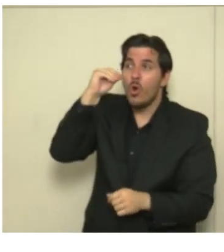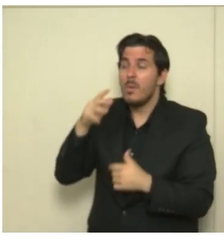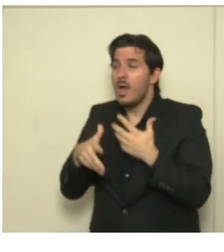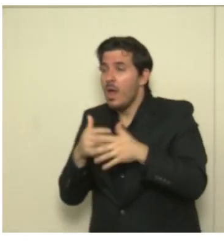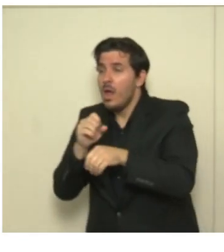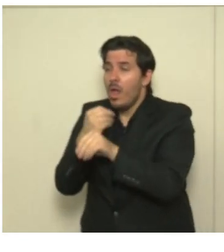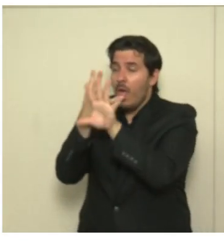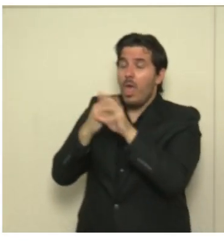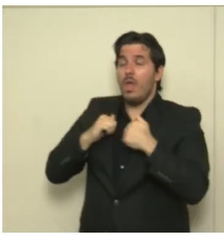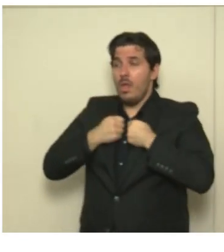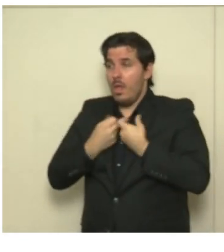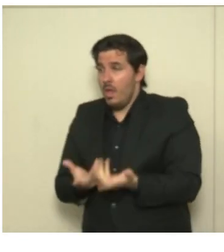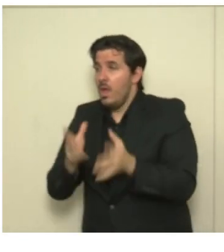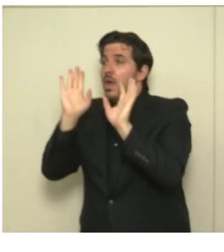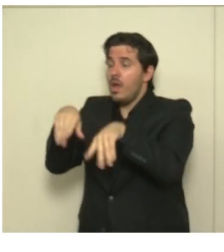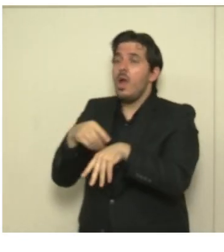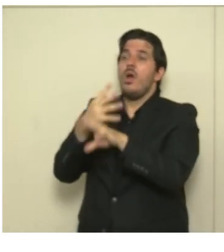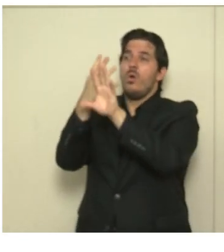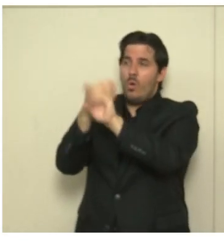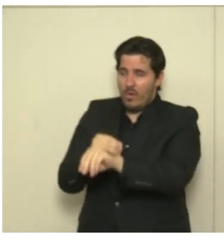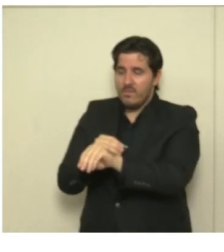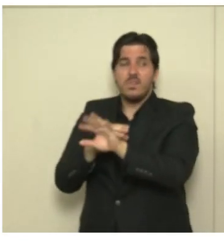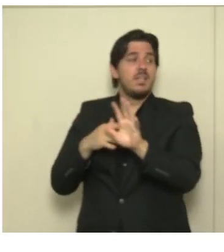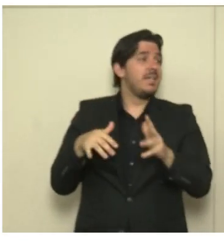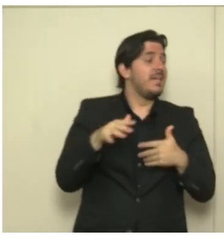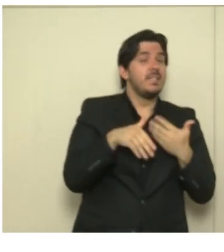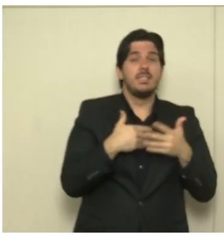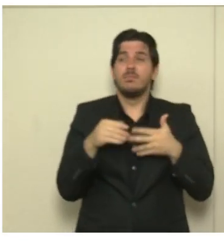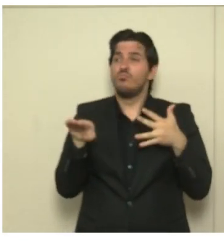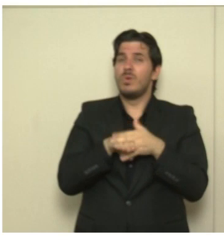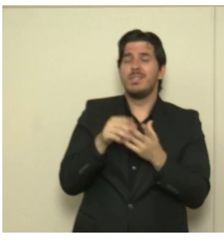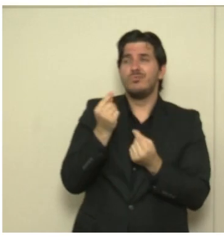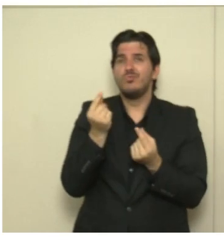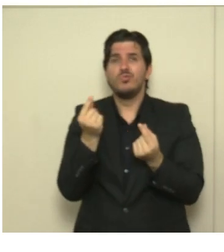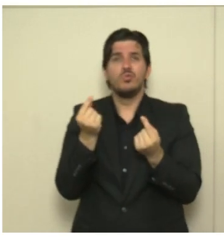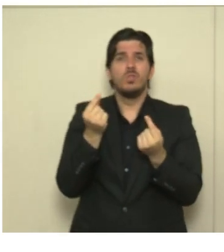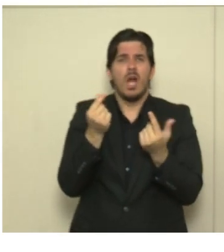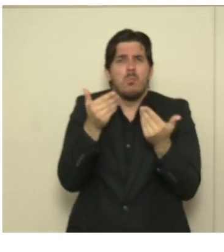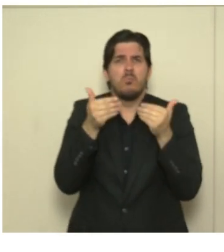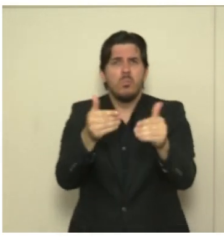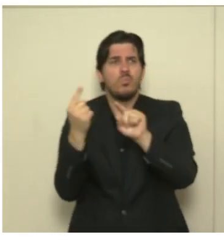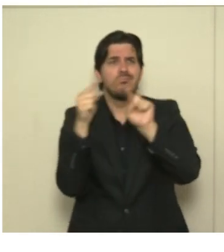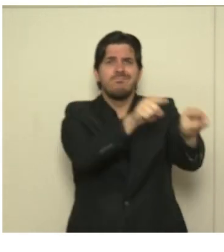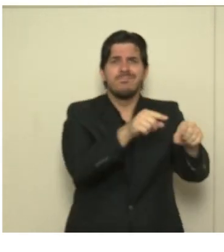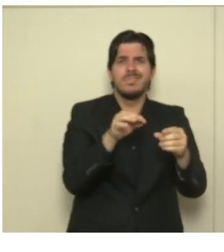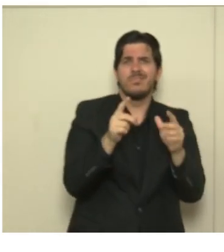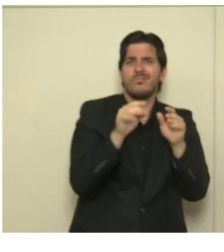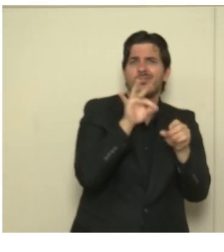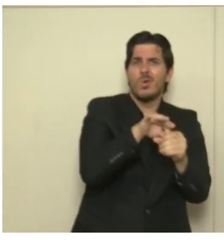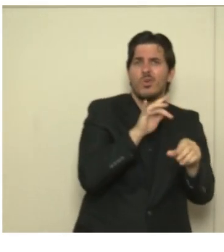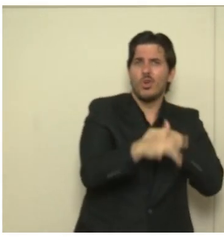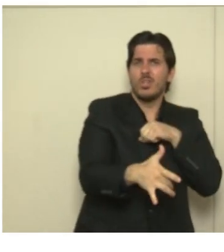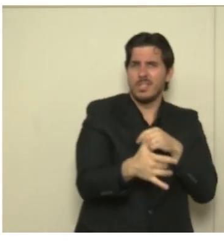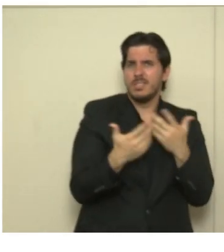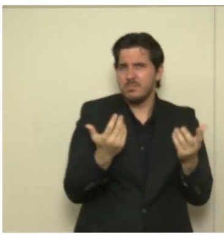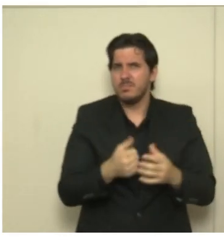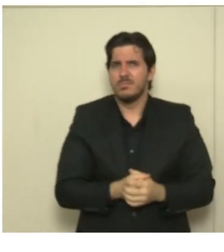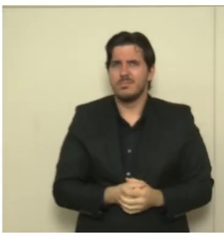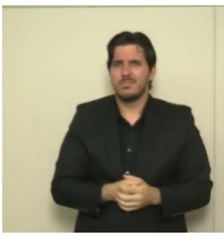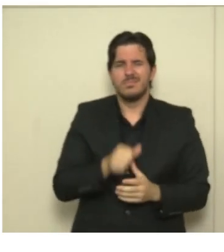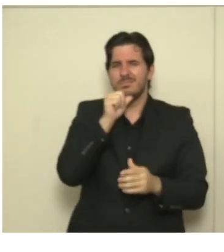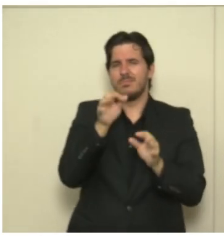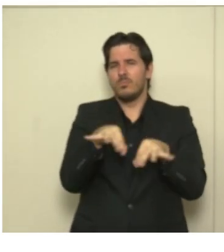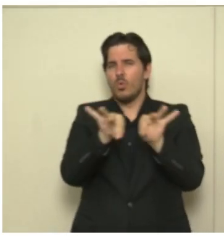and vote when you're not in a long line at the last minute. The last slide, I'm just going to go over